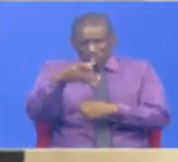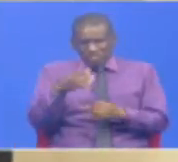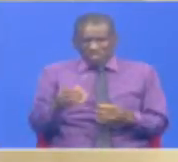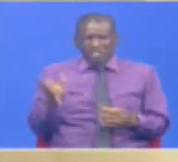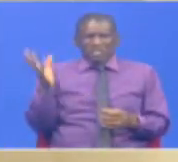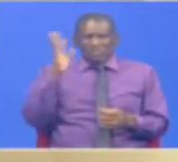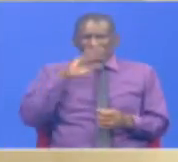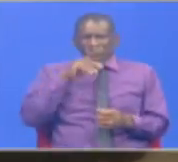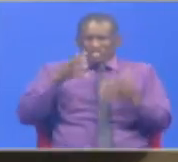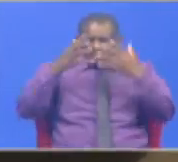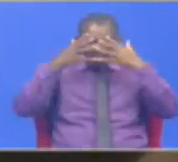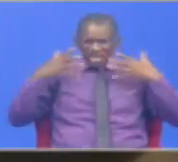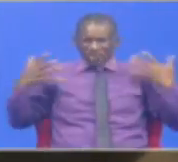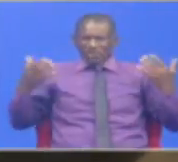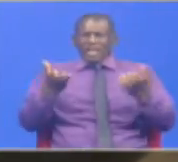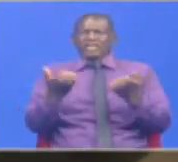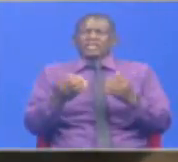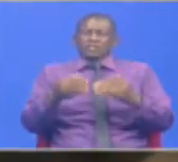the lion.